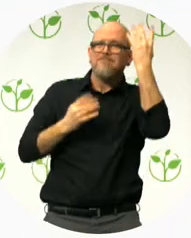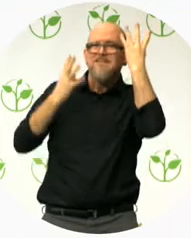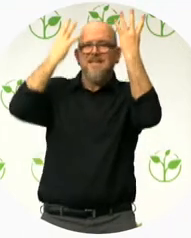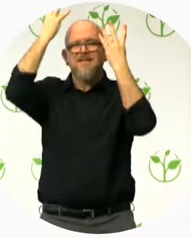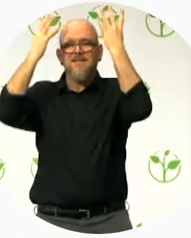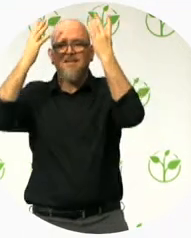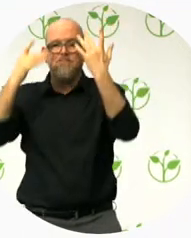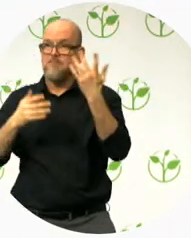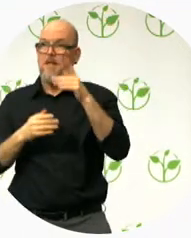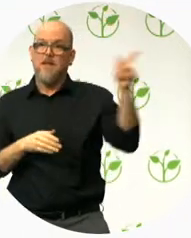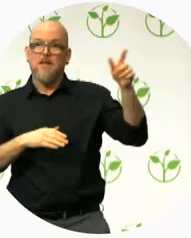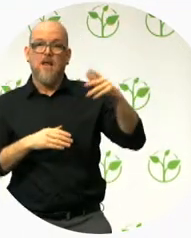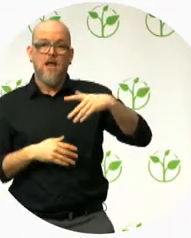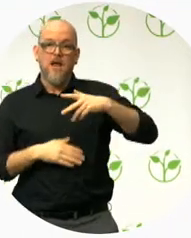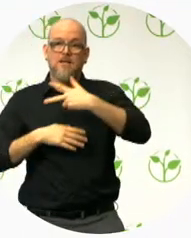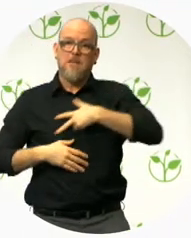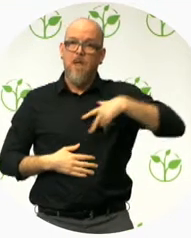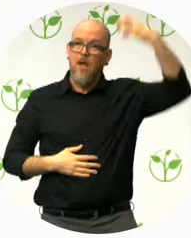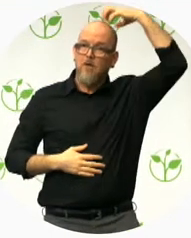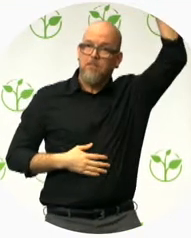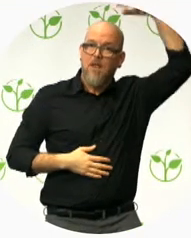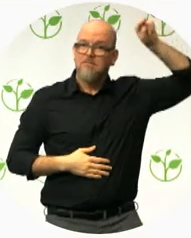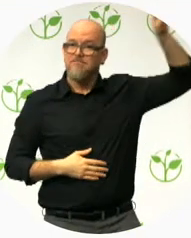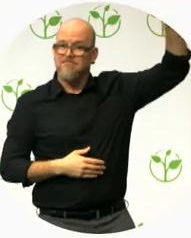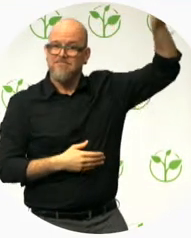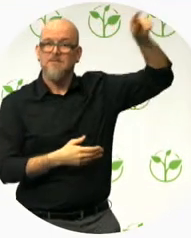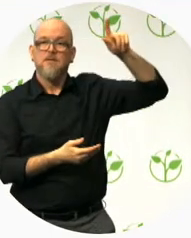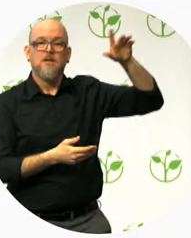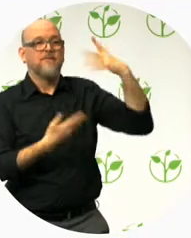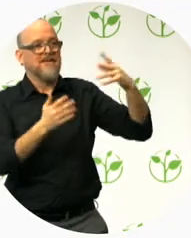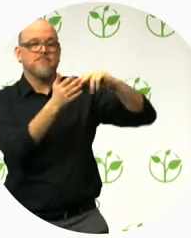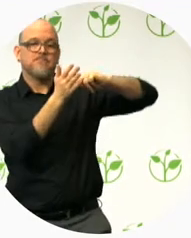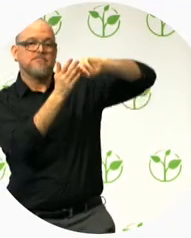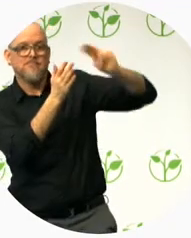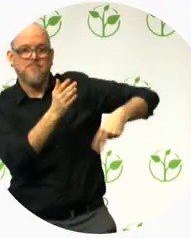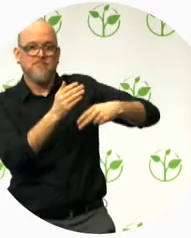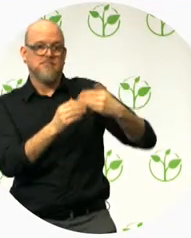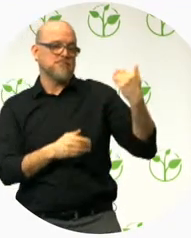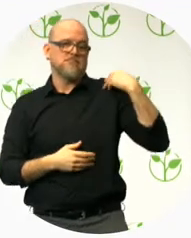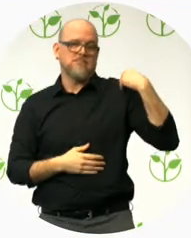still is the only global conference that took place to discuss social development issues.